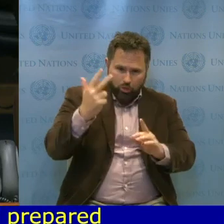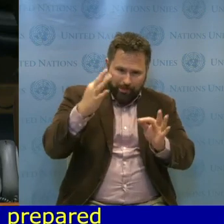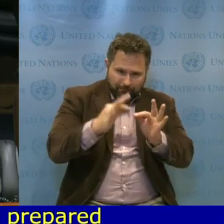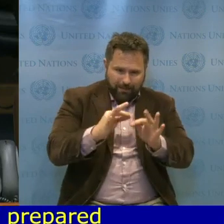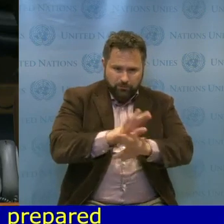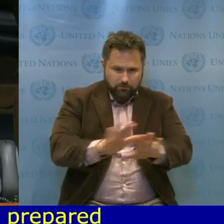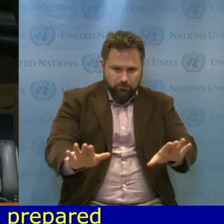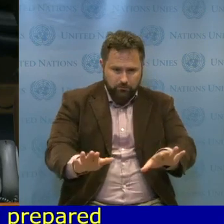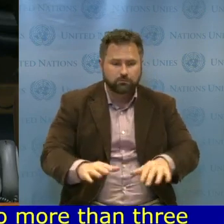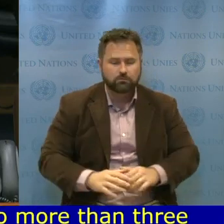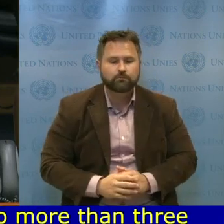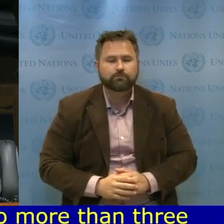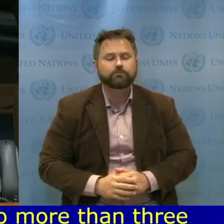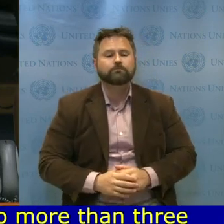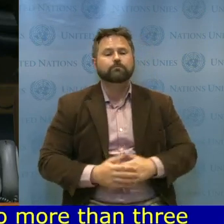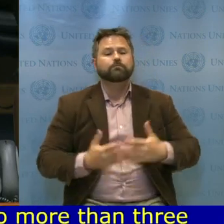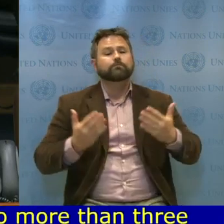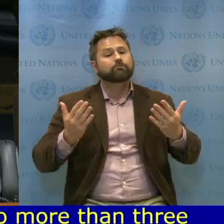The floor is open.